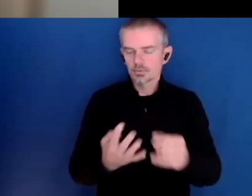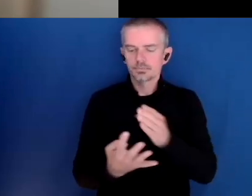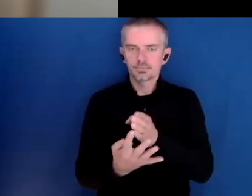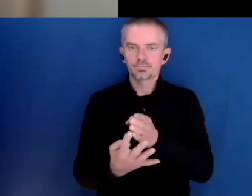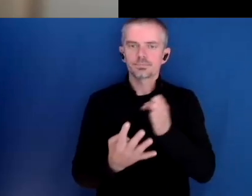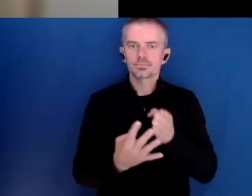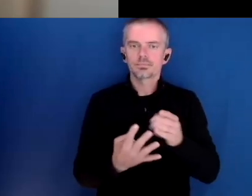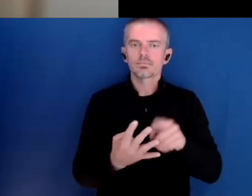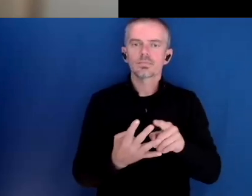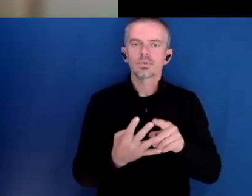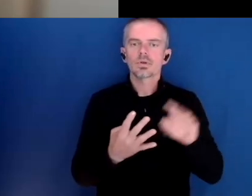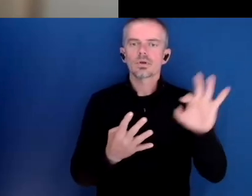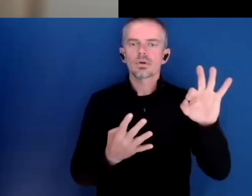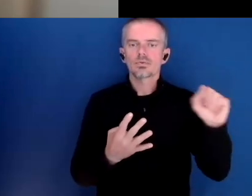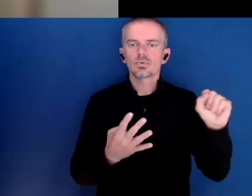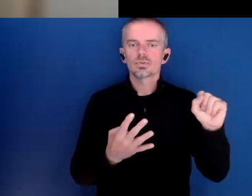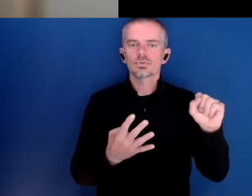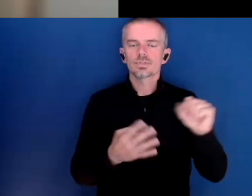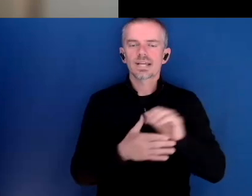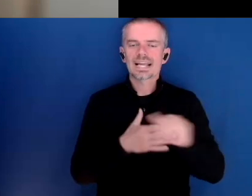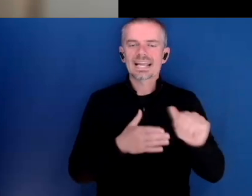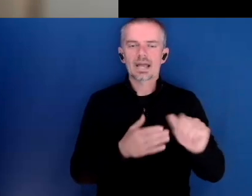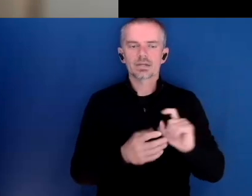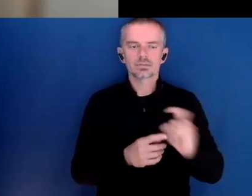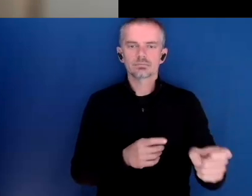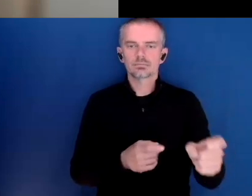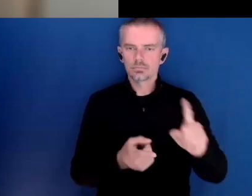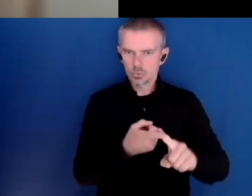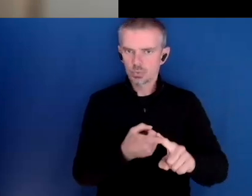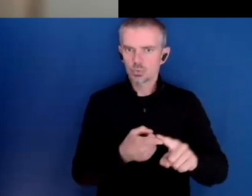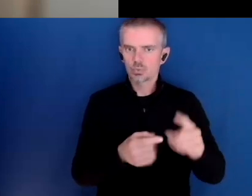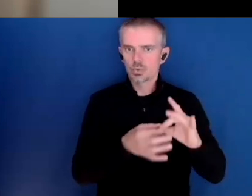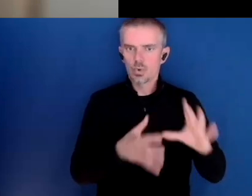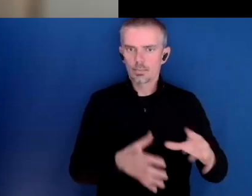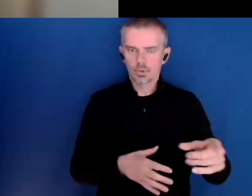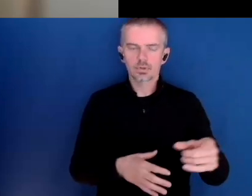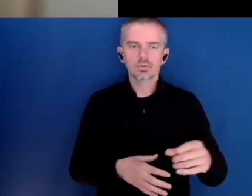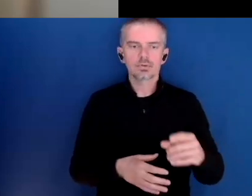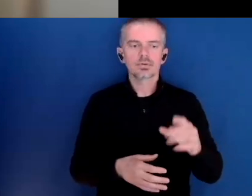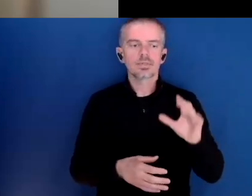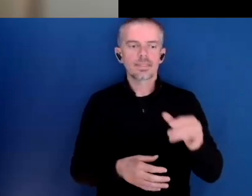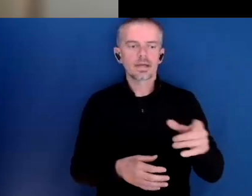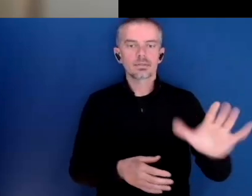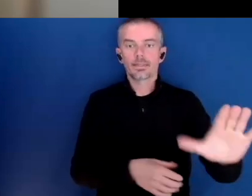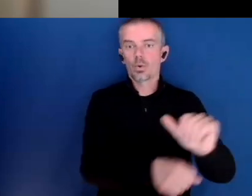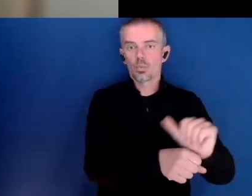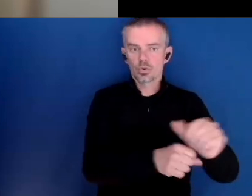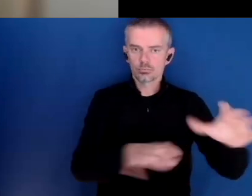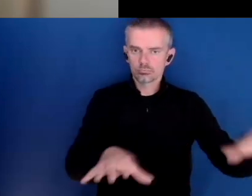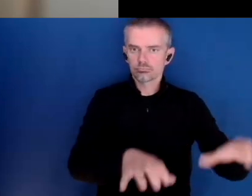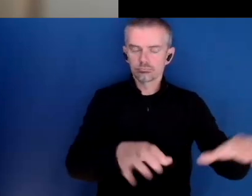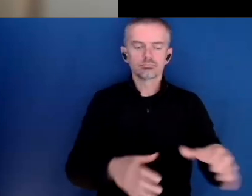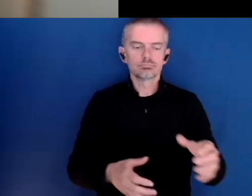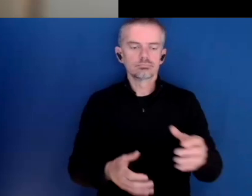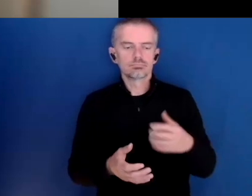the Forest Service cash to cooperator, which is the amount being obligated to reimburse the cooperator for the